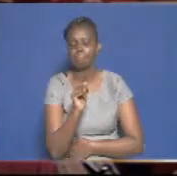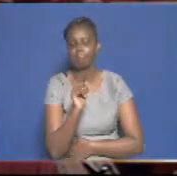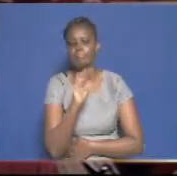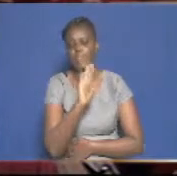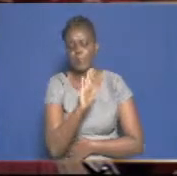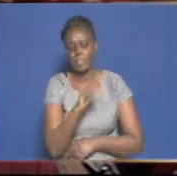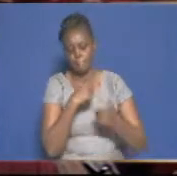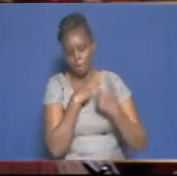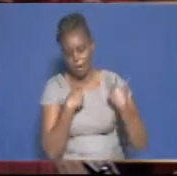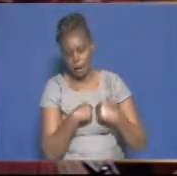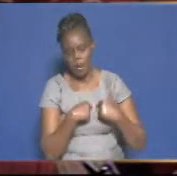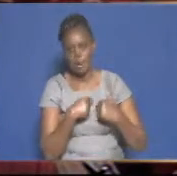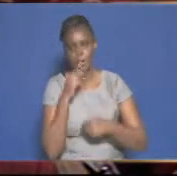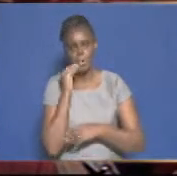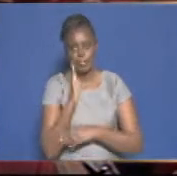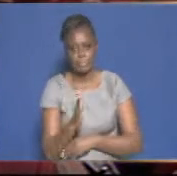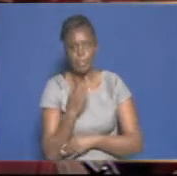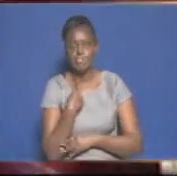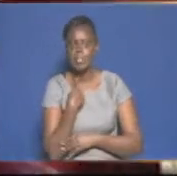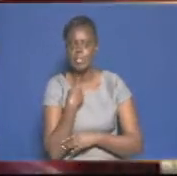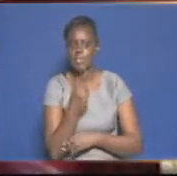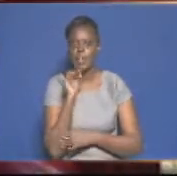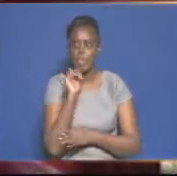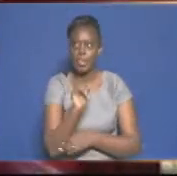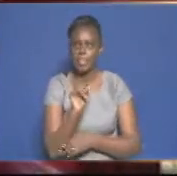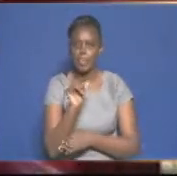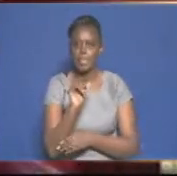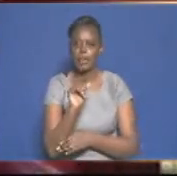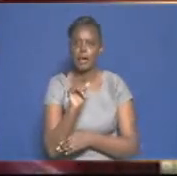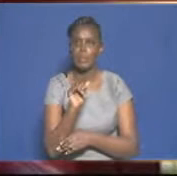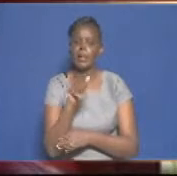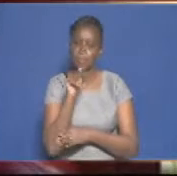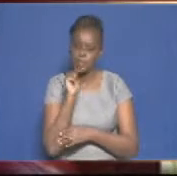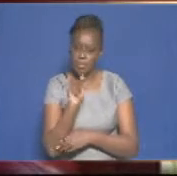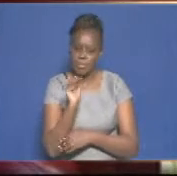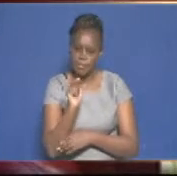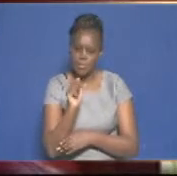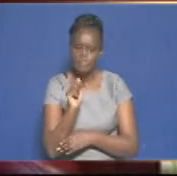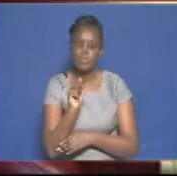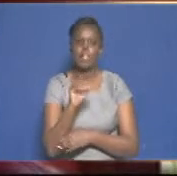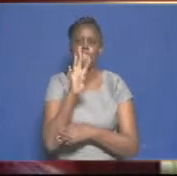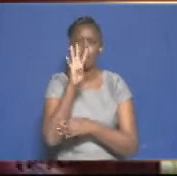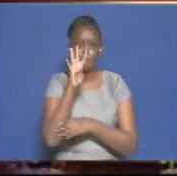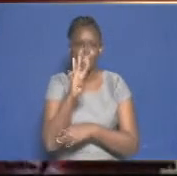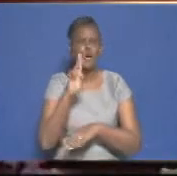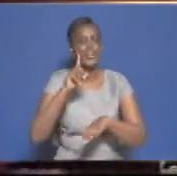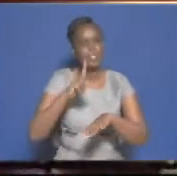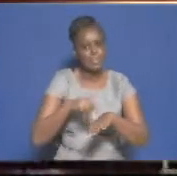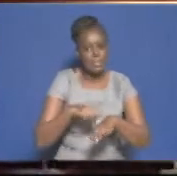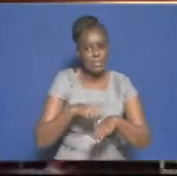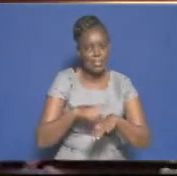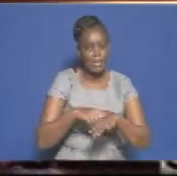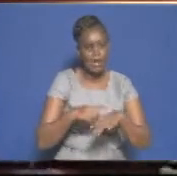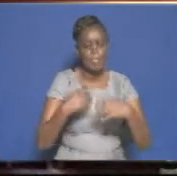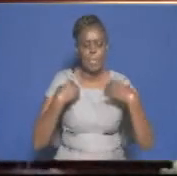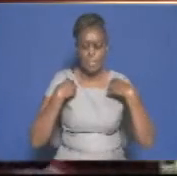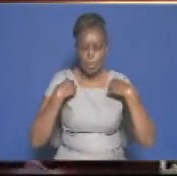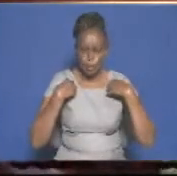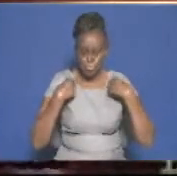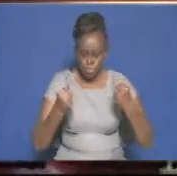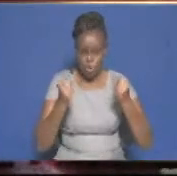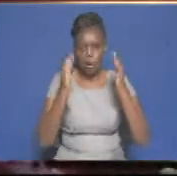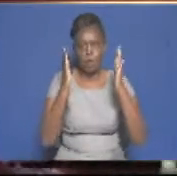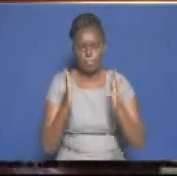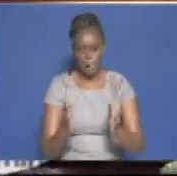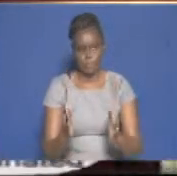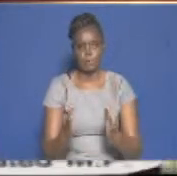heartset. Honorable Speaker, I want to say that Jacoyo Otada times four, solid, bold, courageous. Honorable